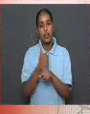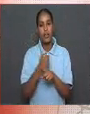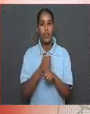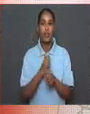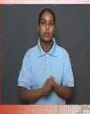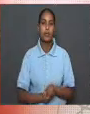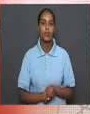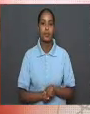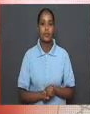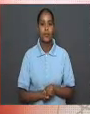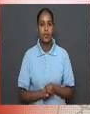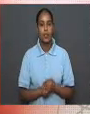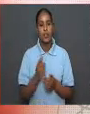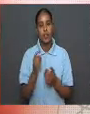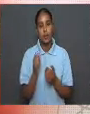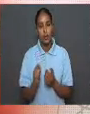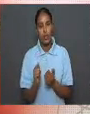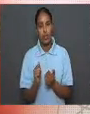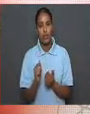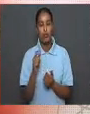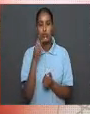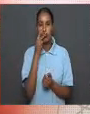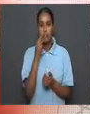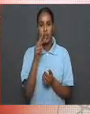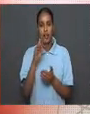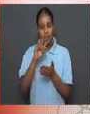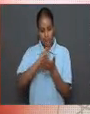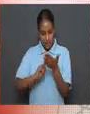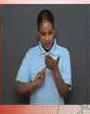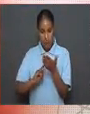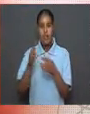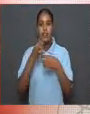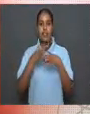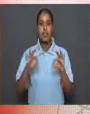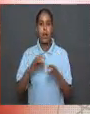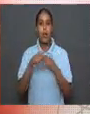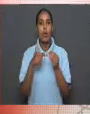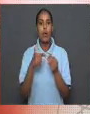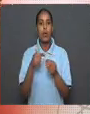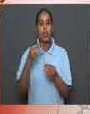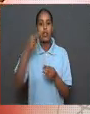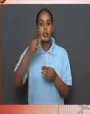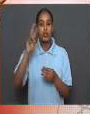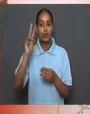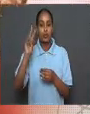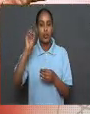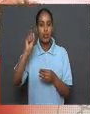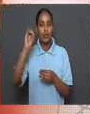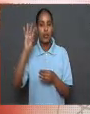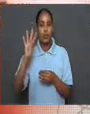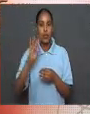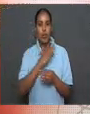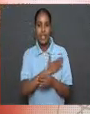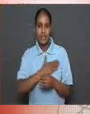activity. In a moment, you will see a list of statements about sulfuric acid.